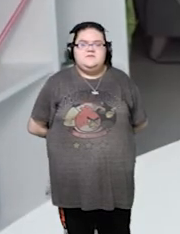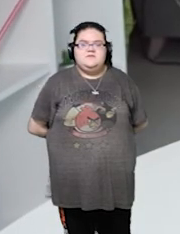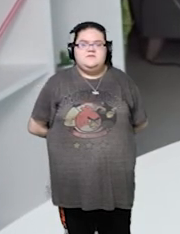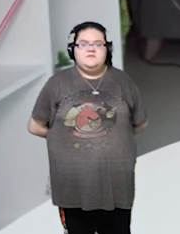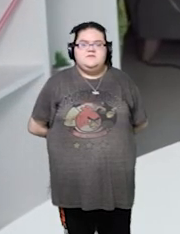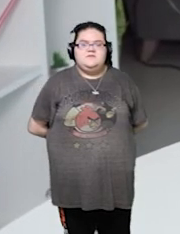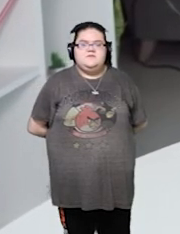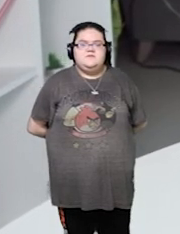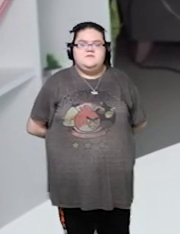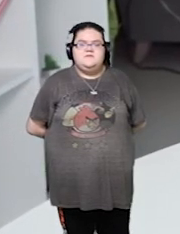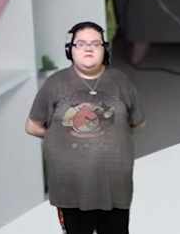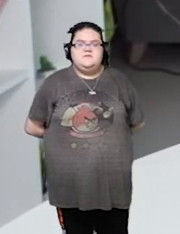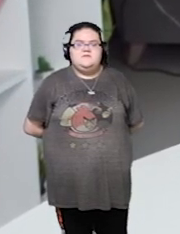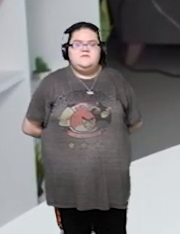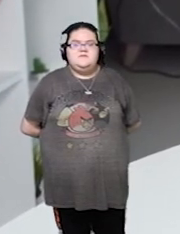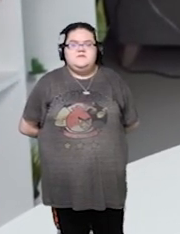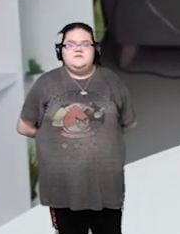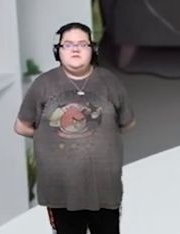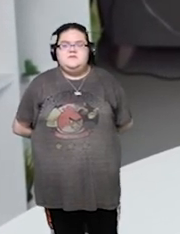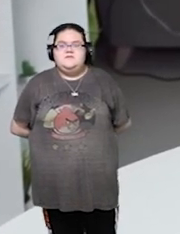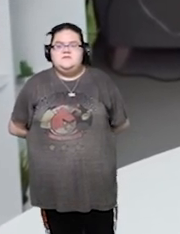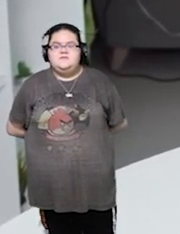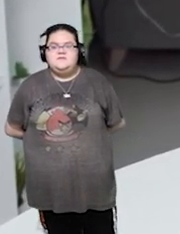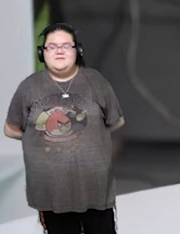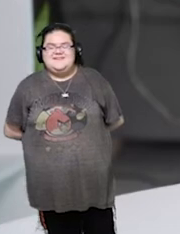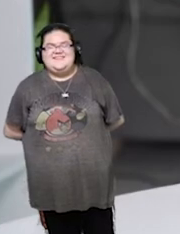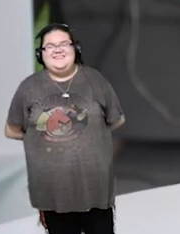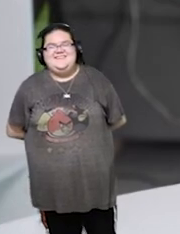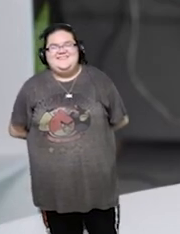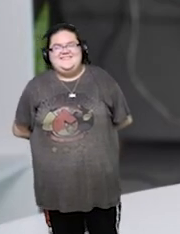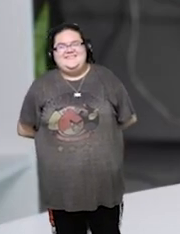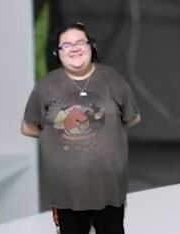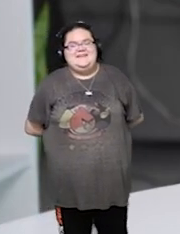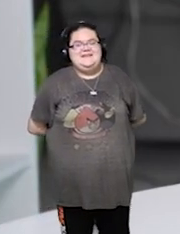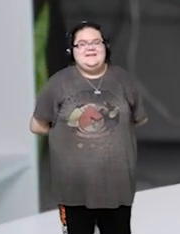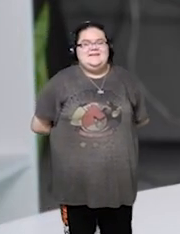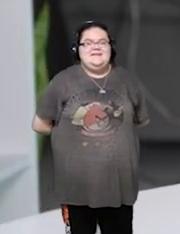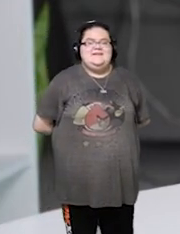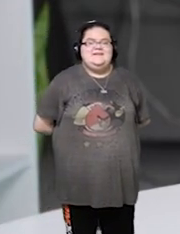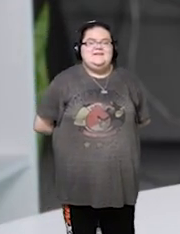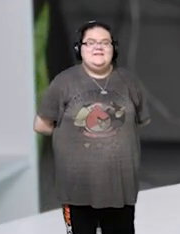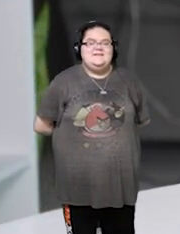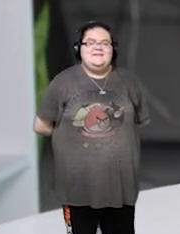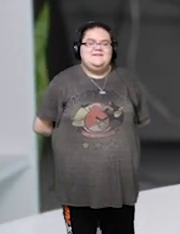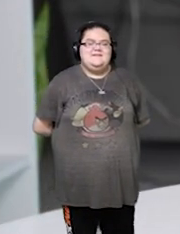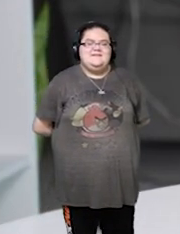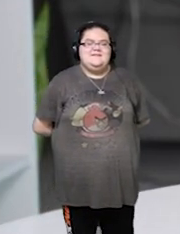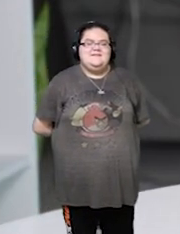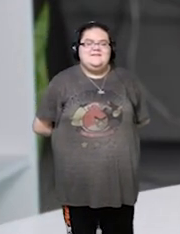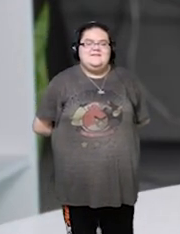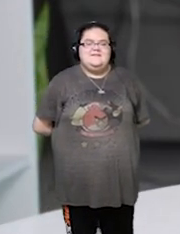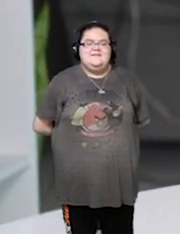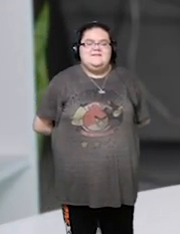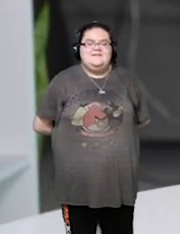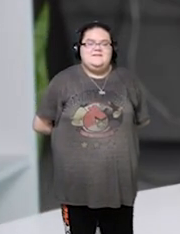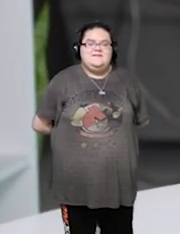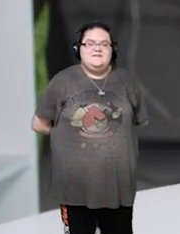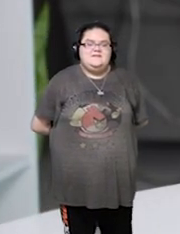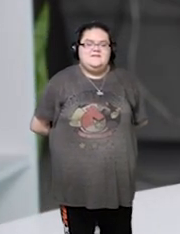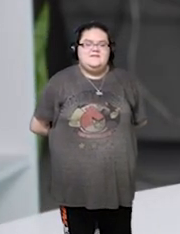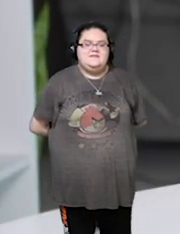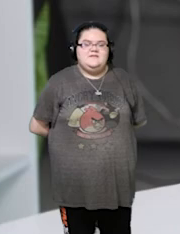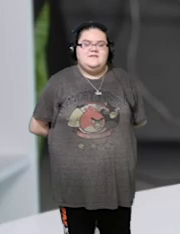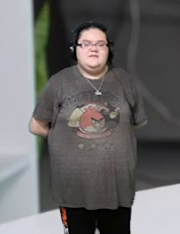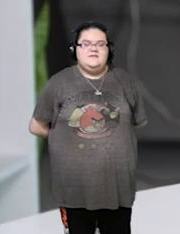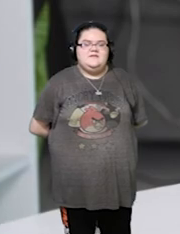It's 5 to 5 though, so that is actually the right time. This is 2 p.m. apparently. Surely a good watch doesn't run out of battery. Let me check the actual workings of it. This